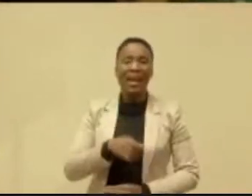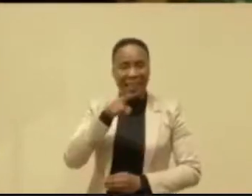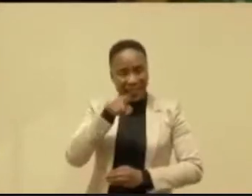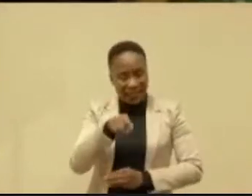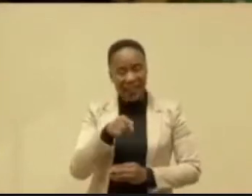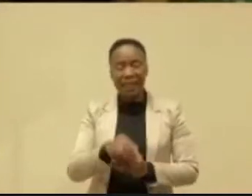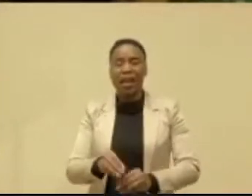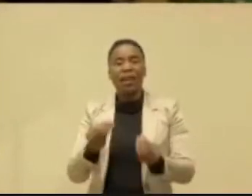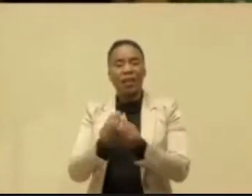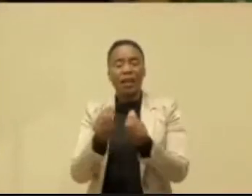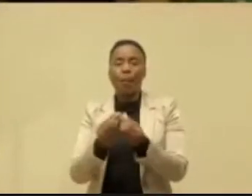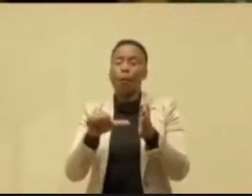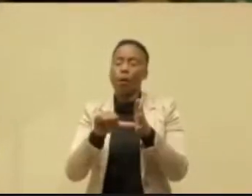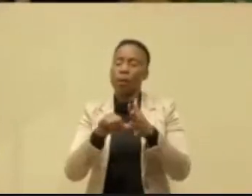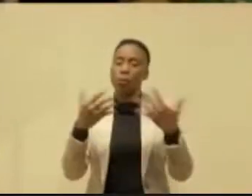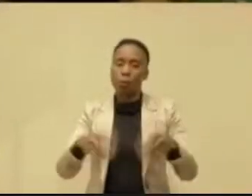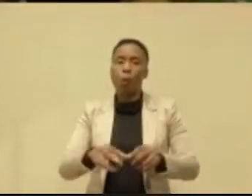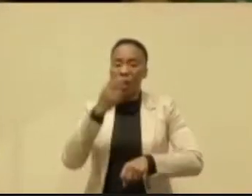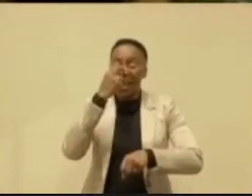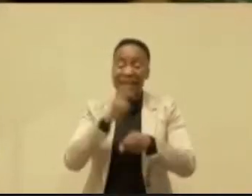important to god